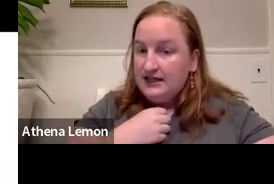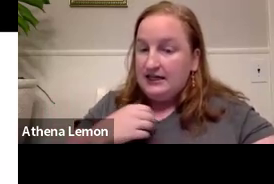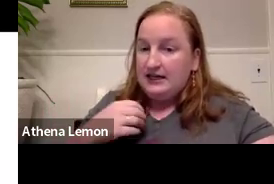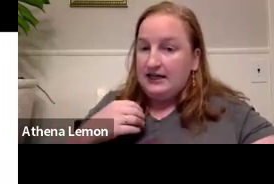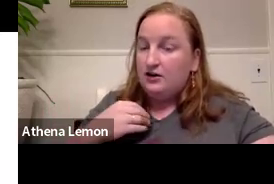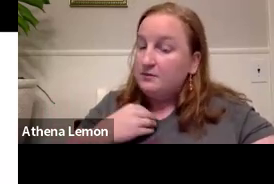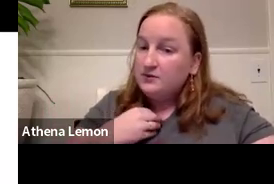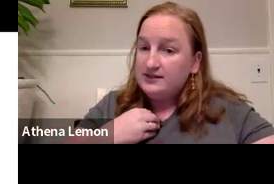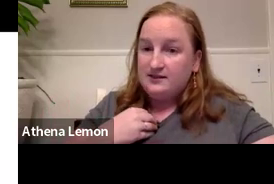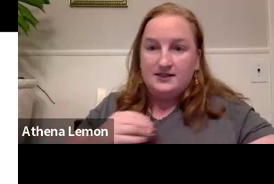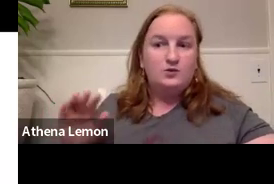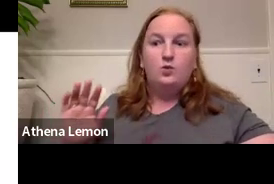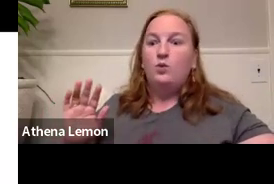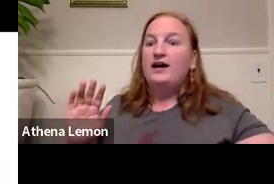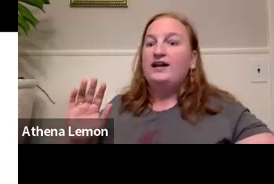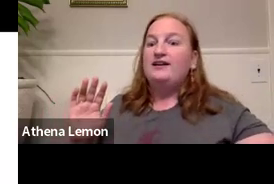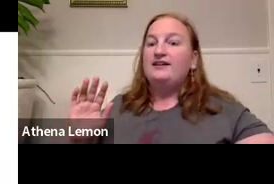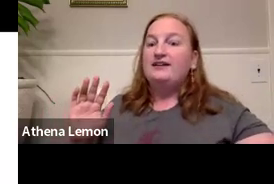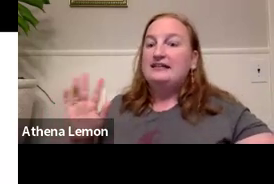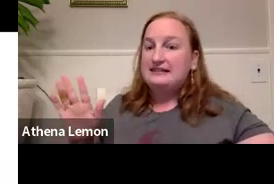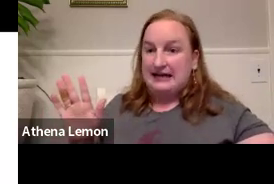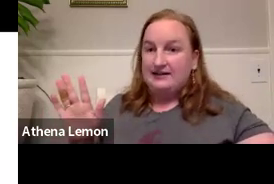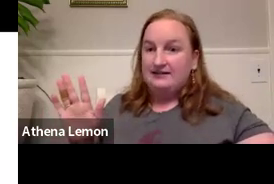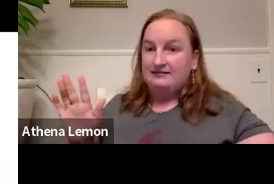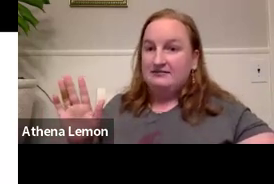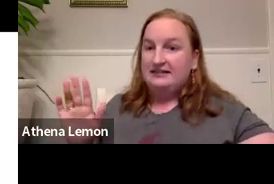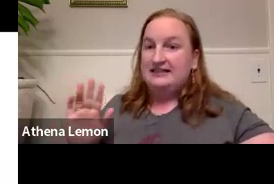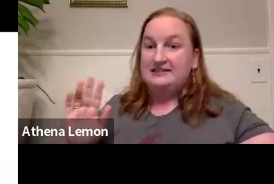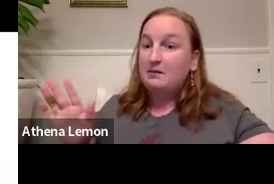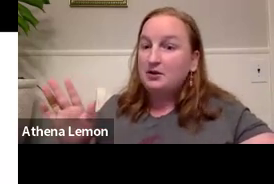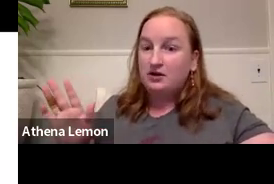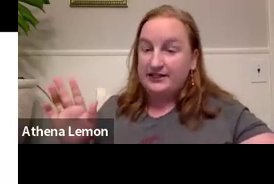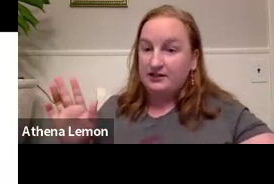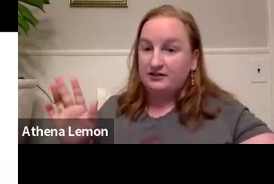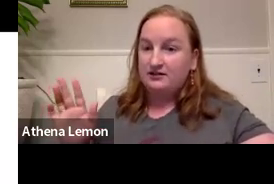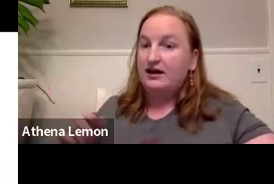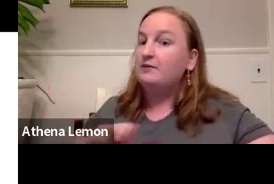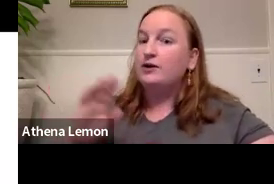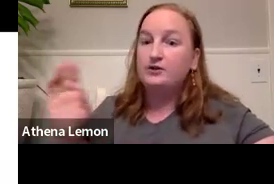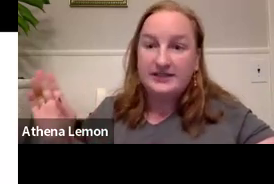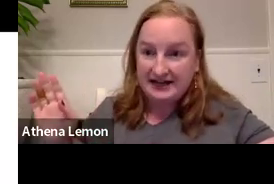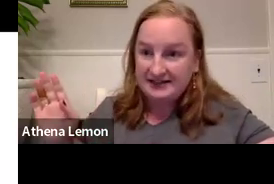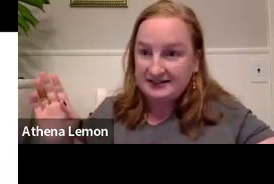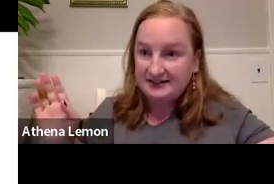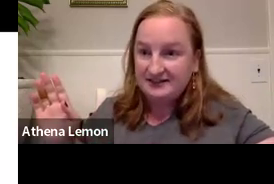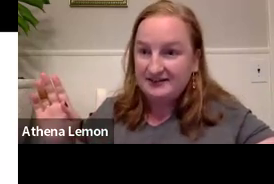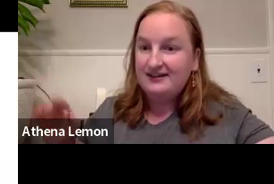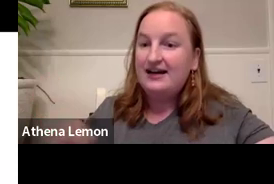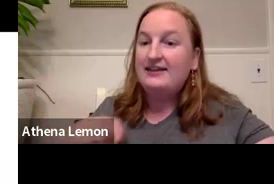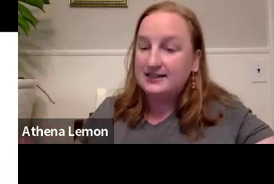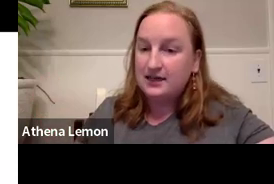ourselves. And our immune system says, what is that? It does not belong here. I'm going to attack